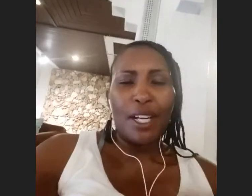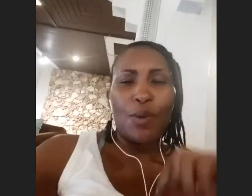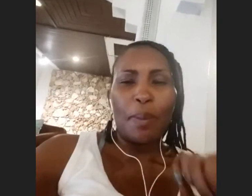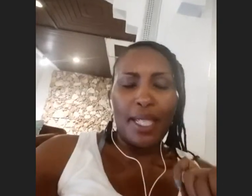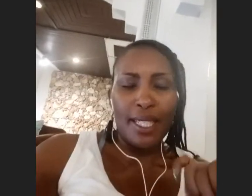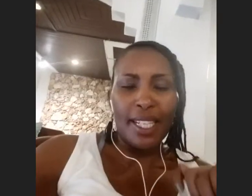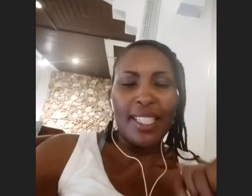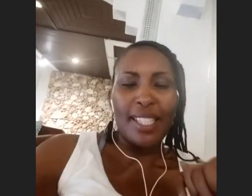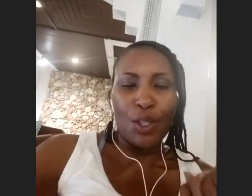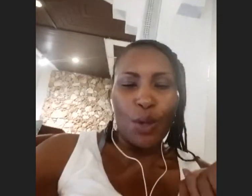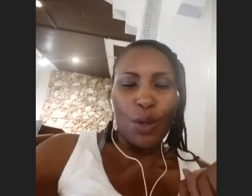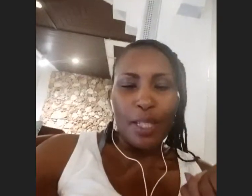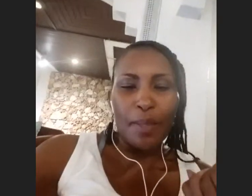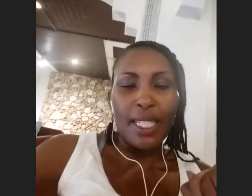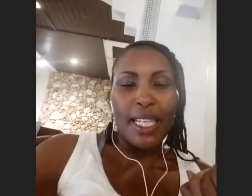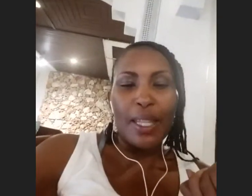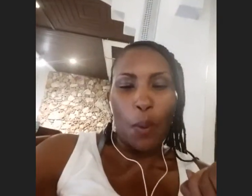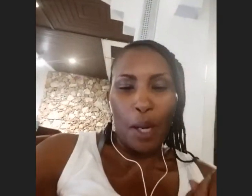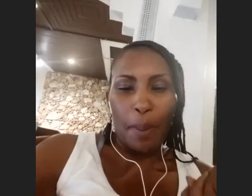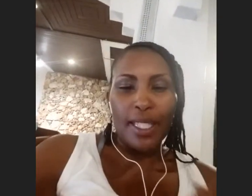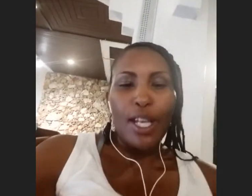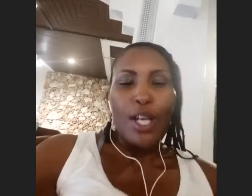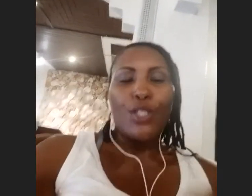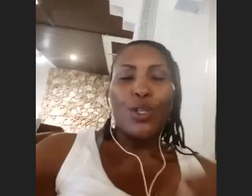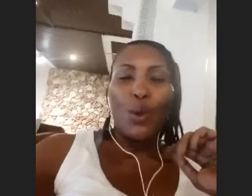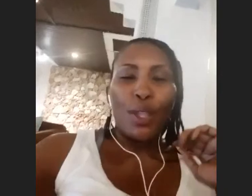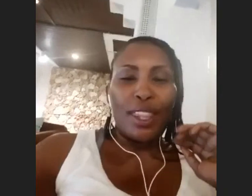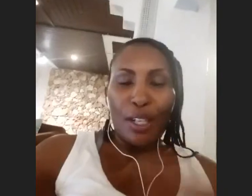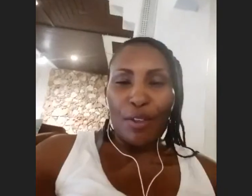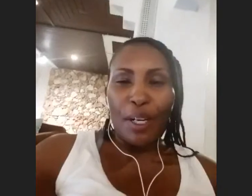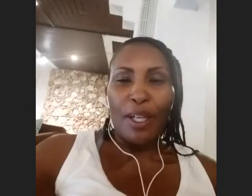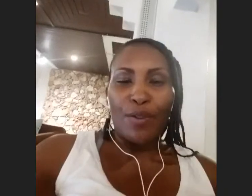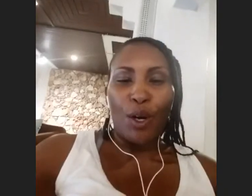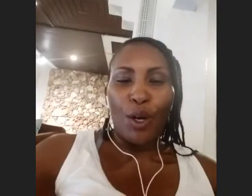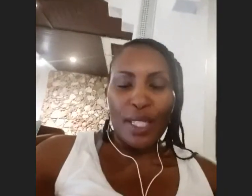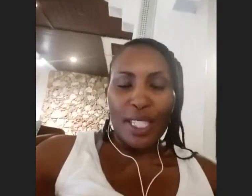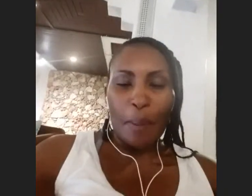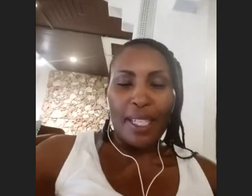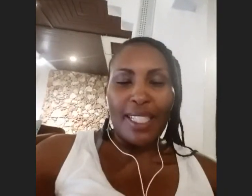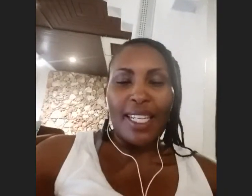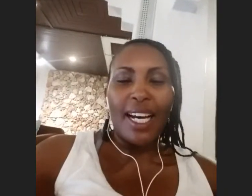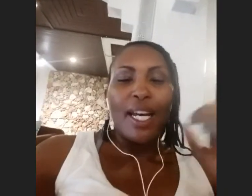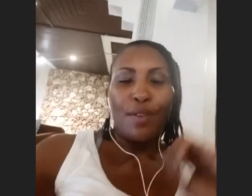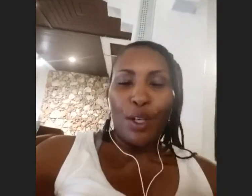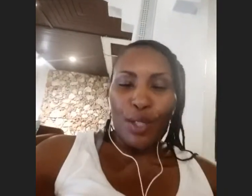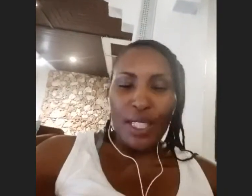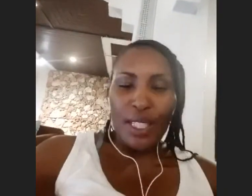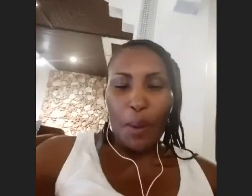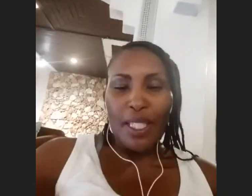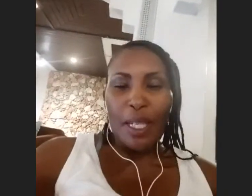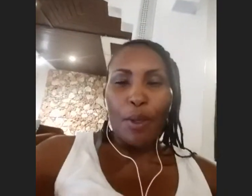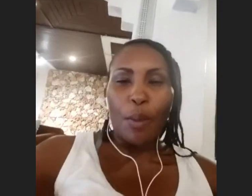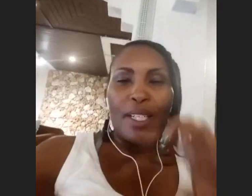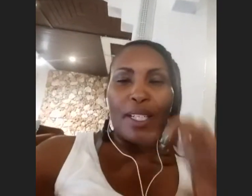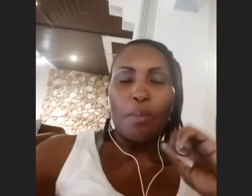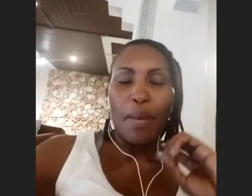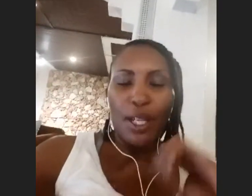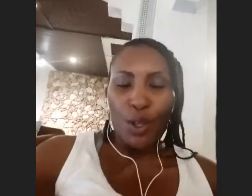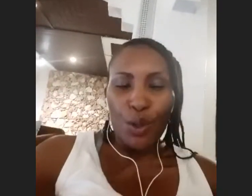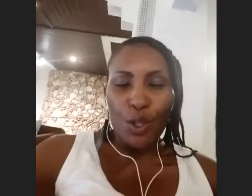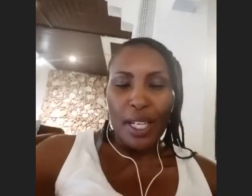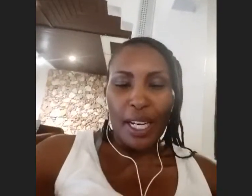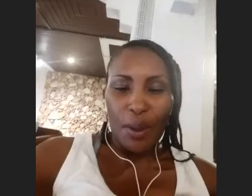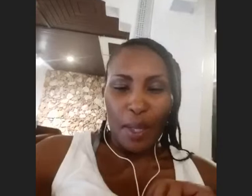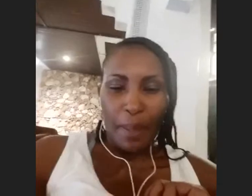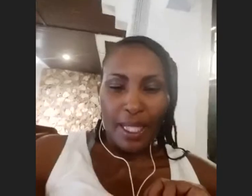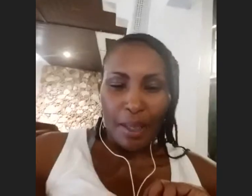after that, we'll be discussing sexual harassment in the workplace. So thank you very much for always keeping it here. If you're not in our WhatsApp group, please make sure